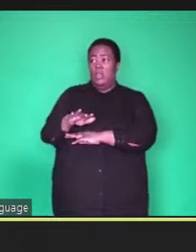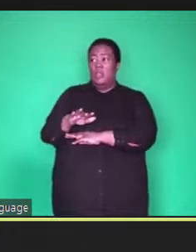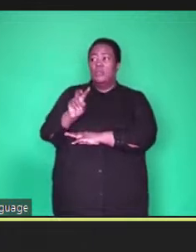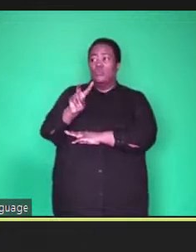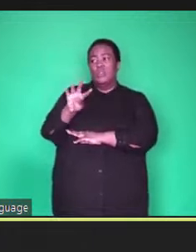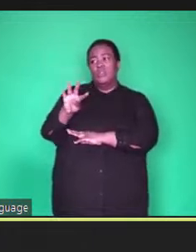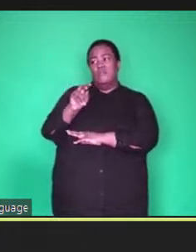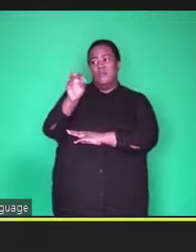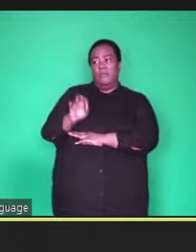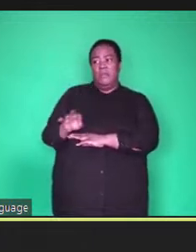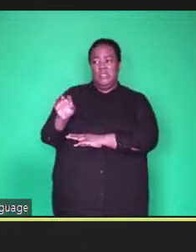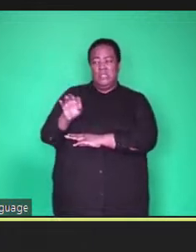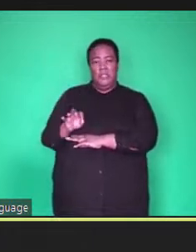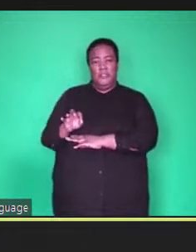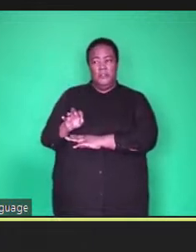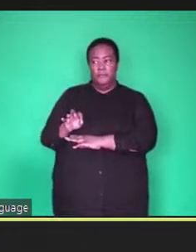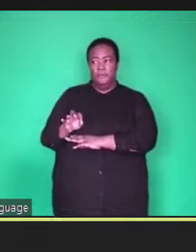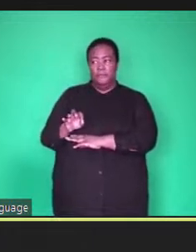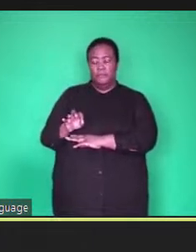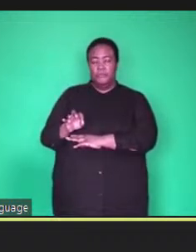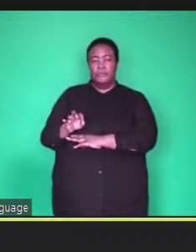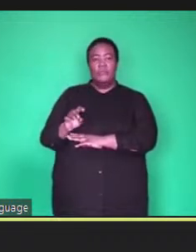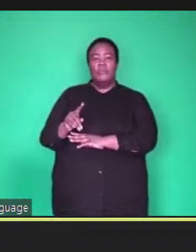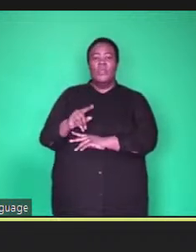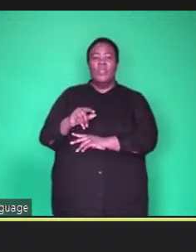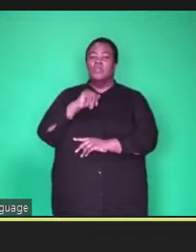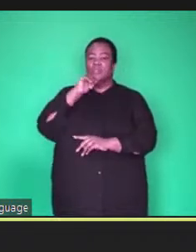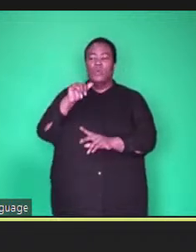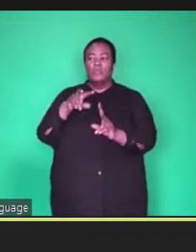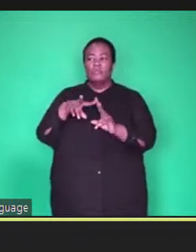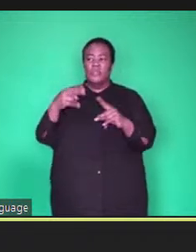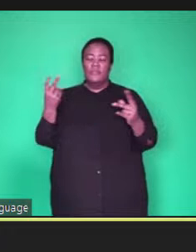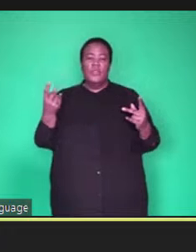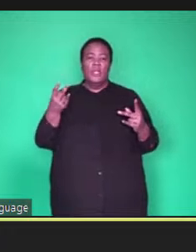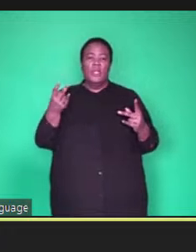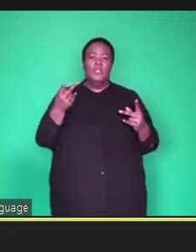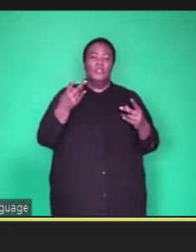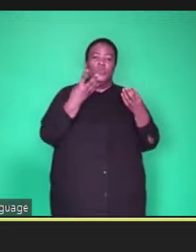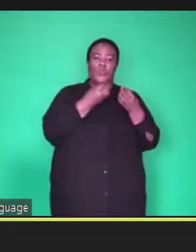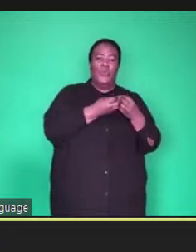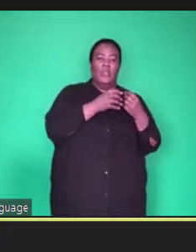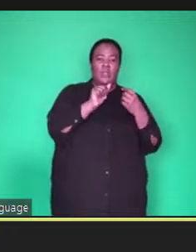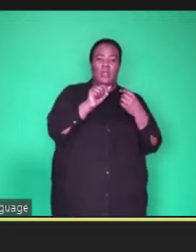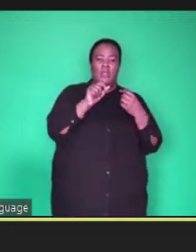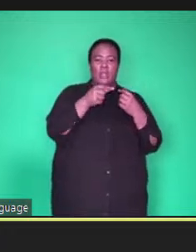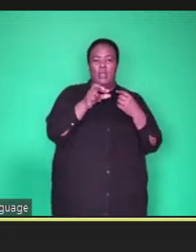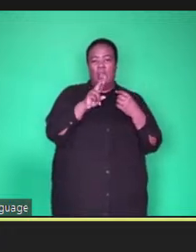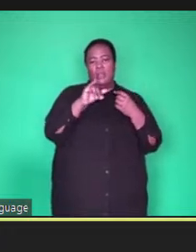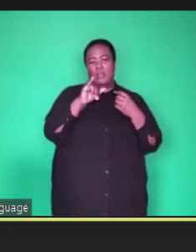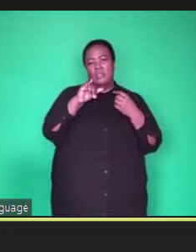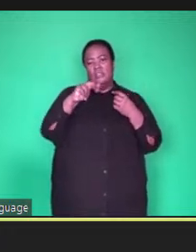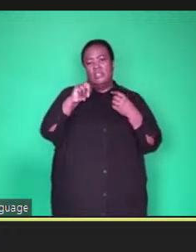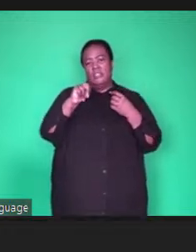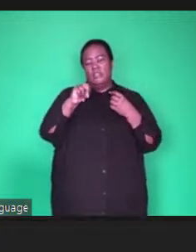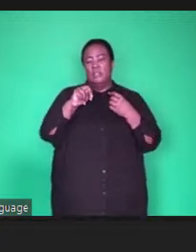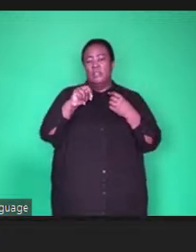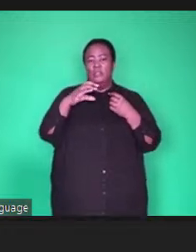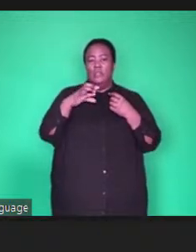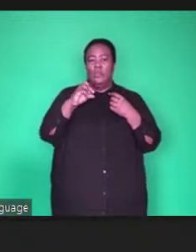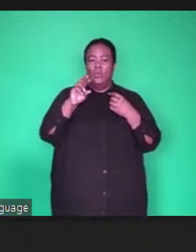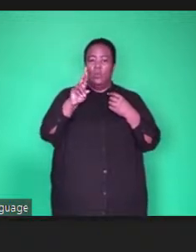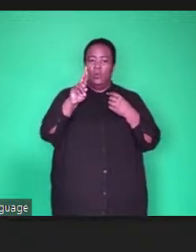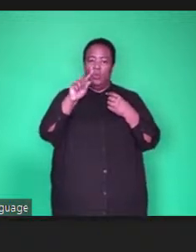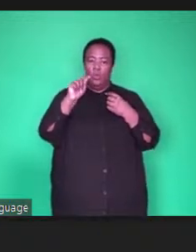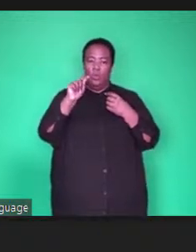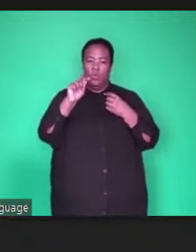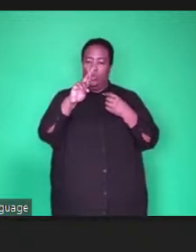getting in Agincourt. We're not so far getting a mixed message between the Agincourt and the NIDS. We're getting quite a consistent